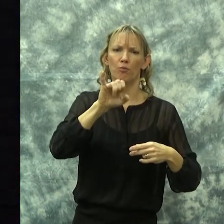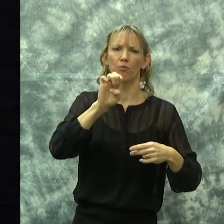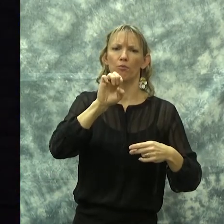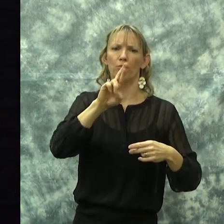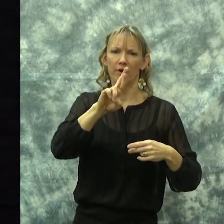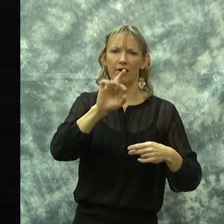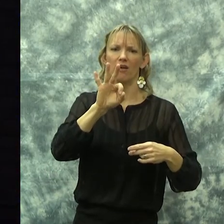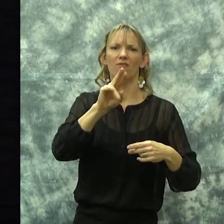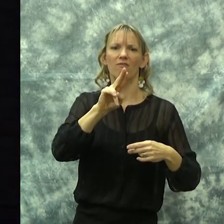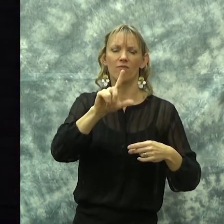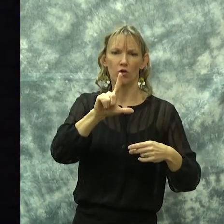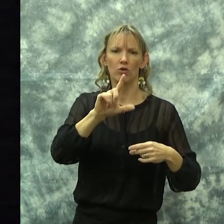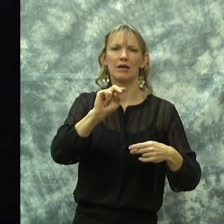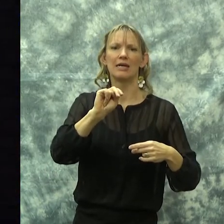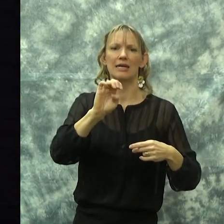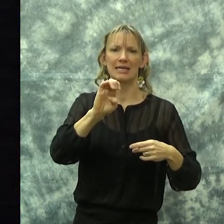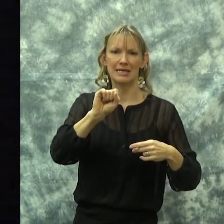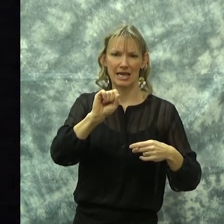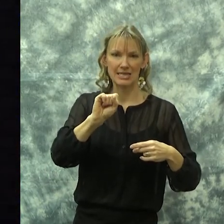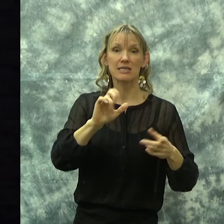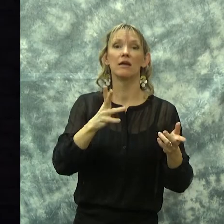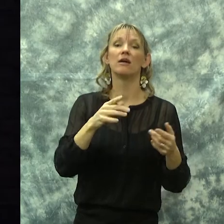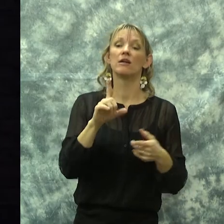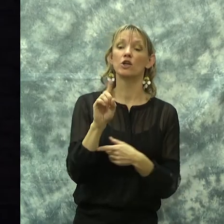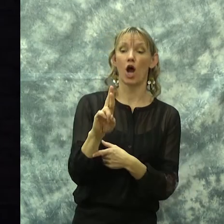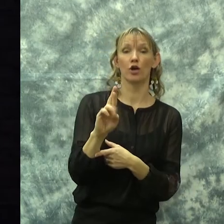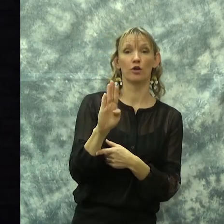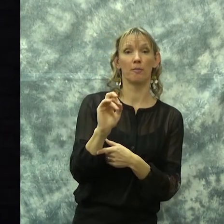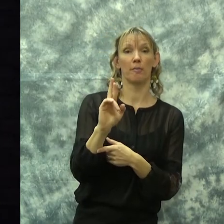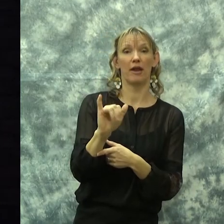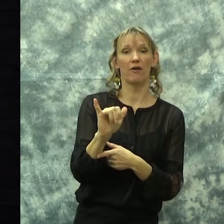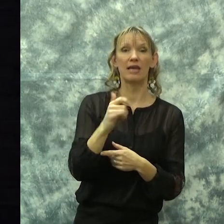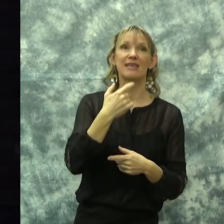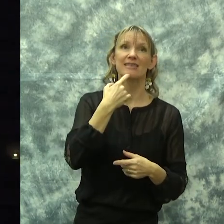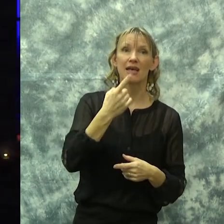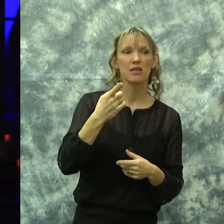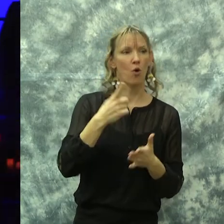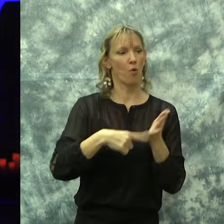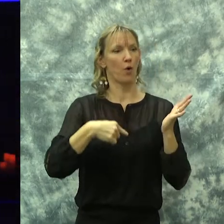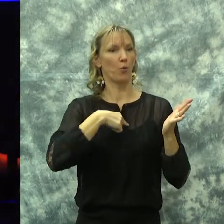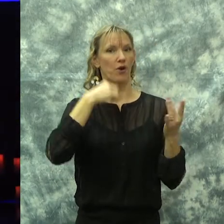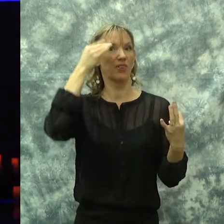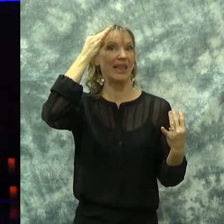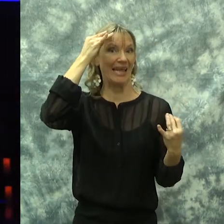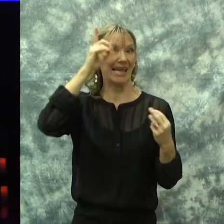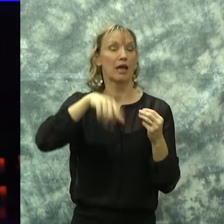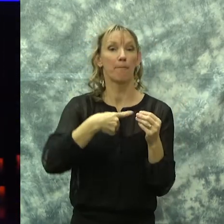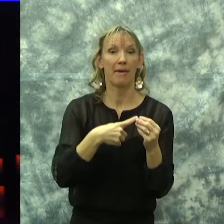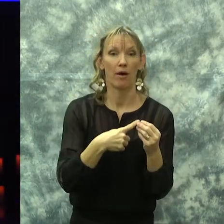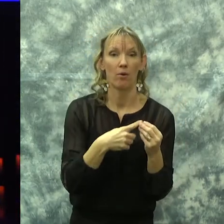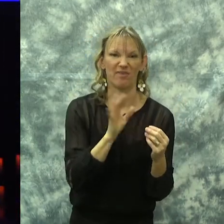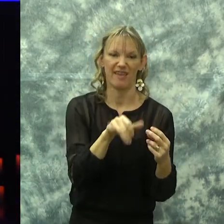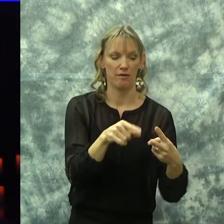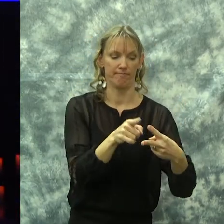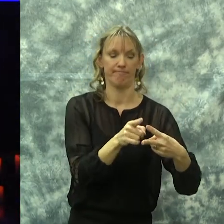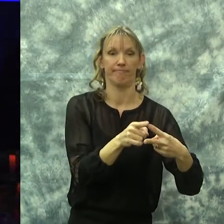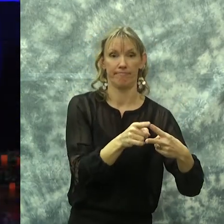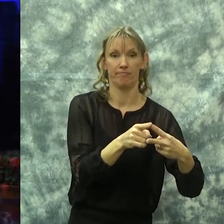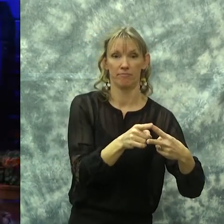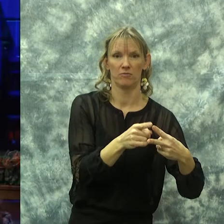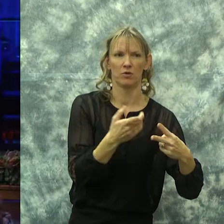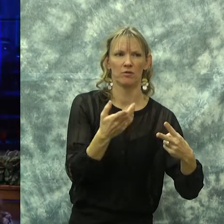with this everyday consciousness of ours. It's what Dr. Barry would refer to as what we're thinking about,